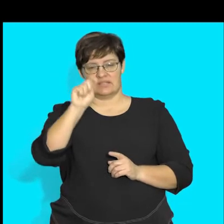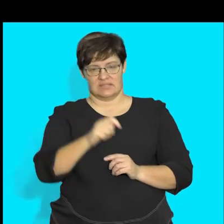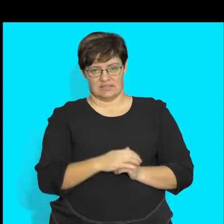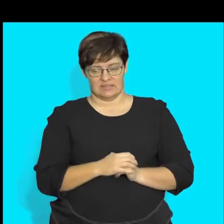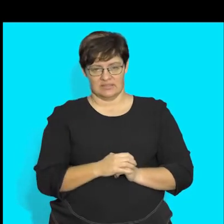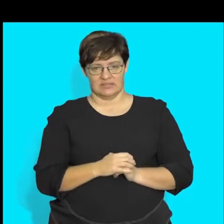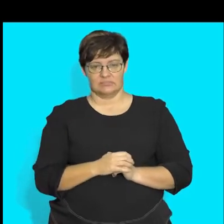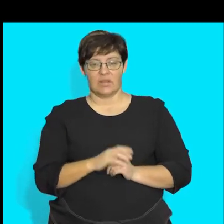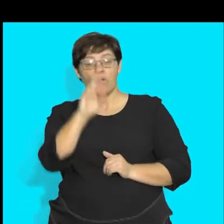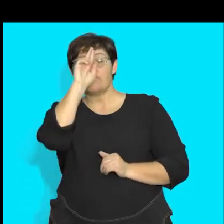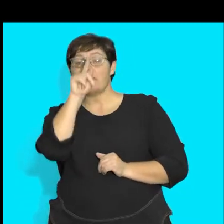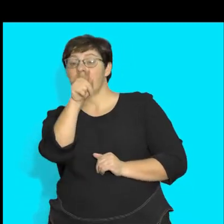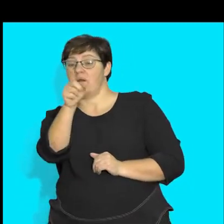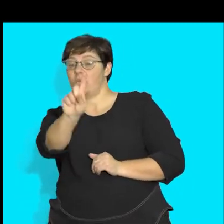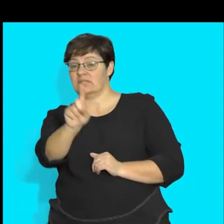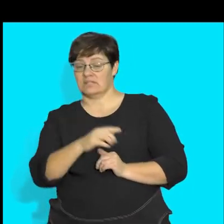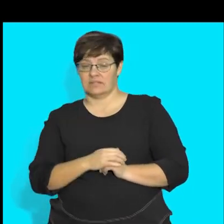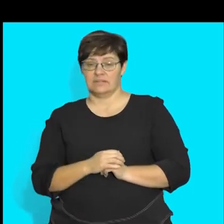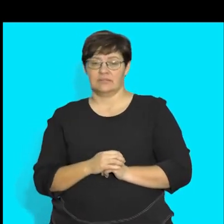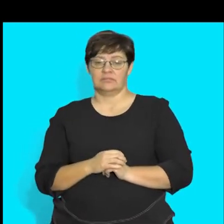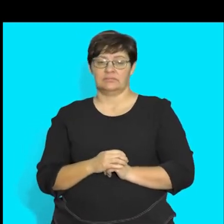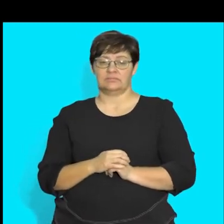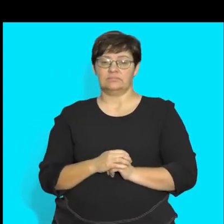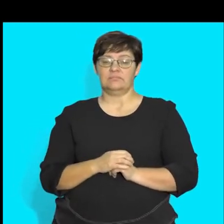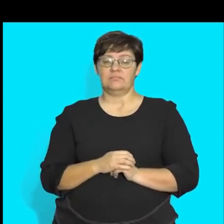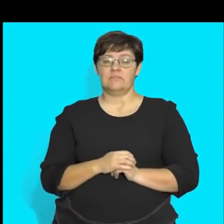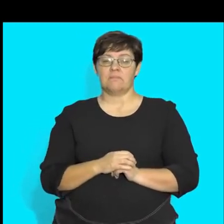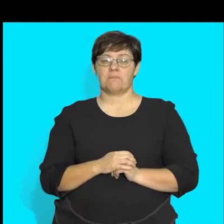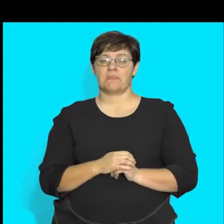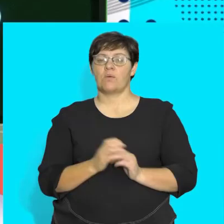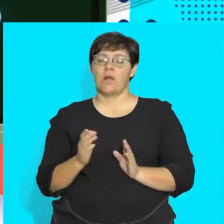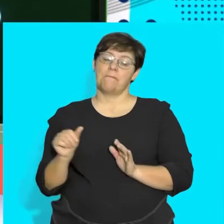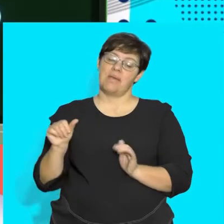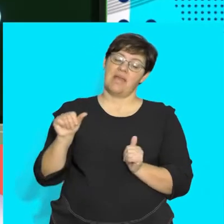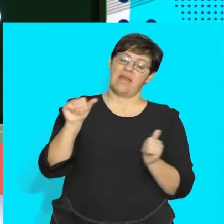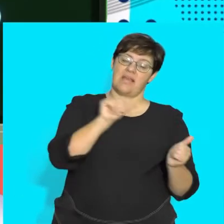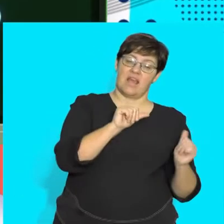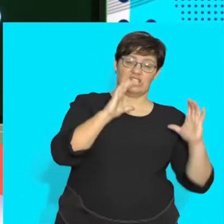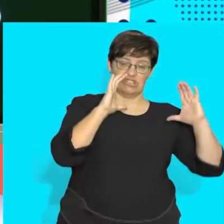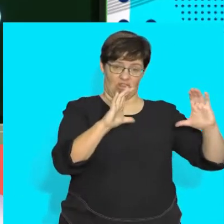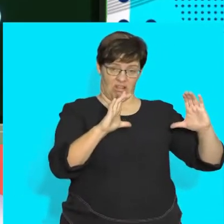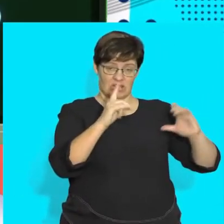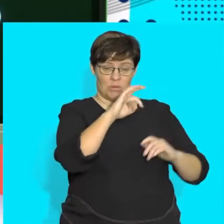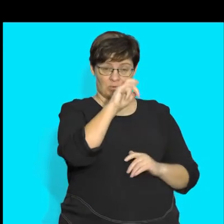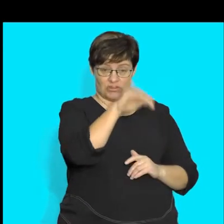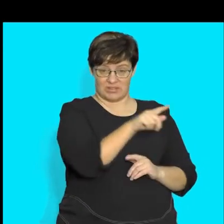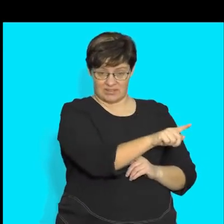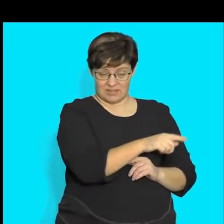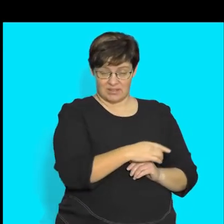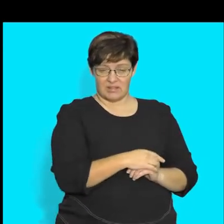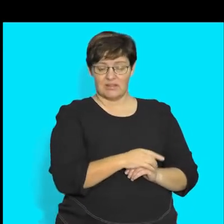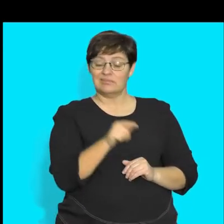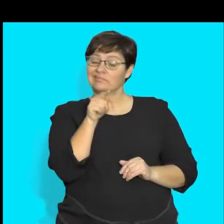Now, what's important to remember about tangents, and we're going back to our circle geometry, is